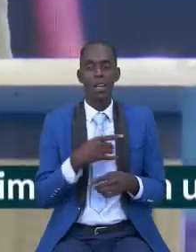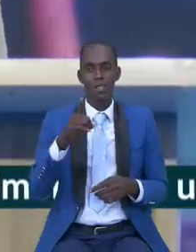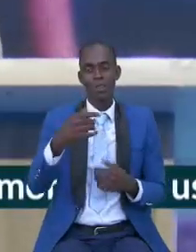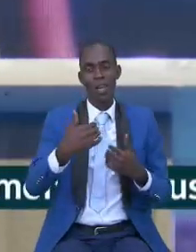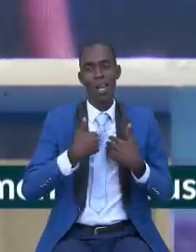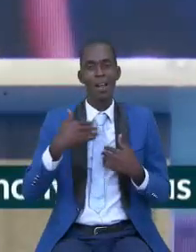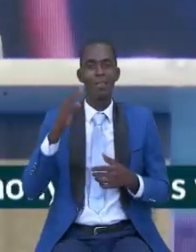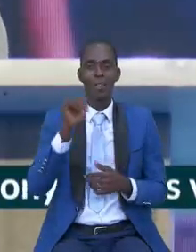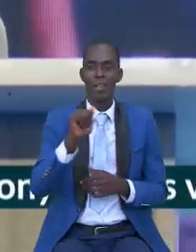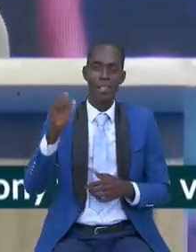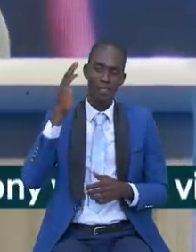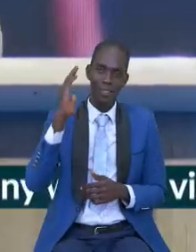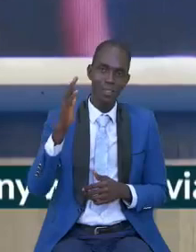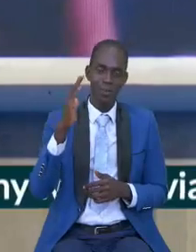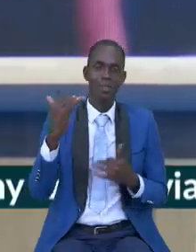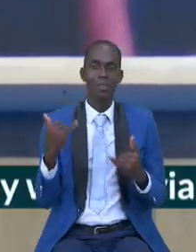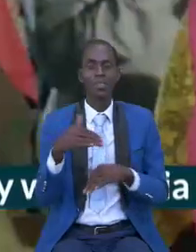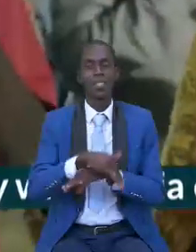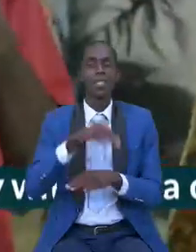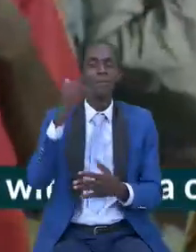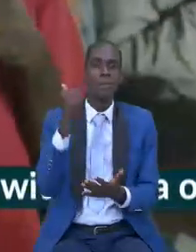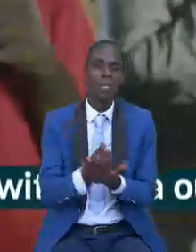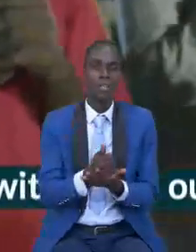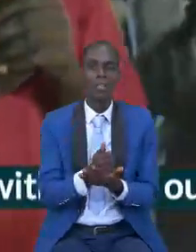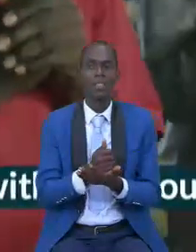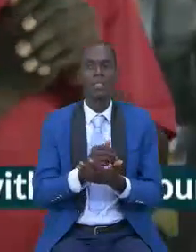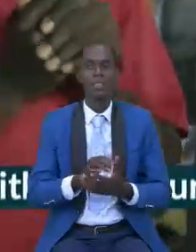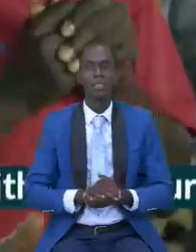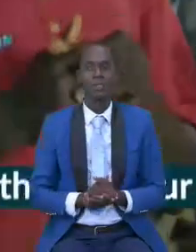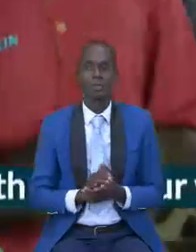testimony tonight. Amen. Amen.